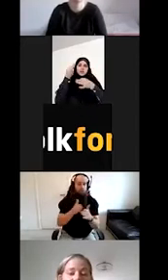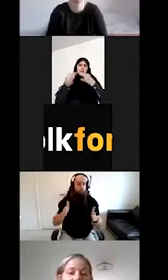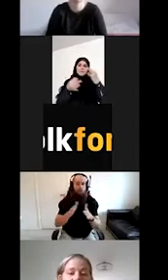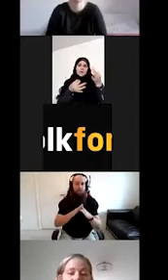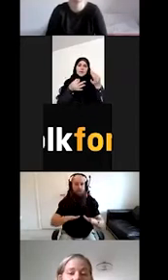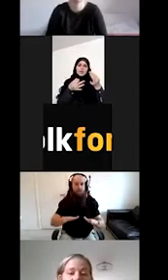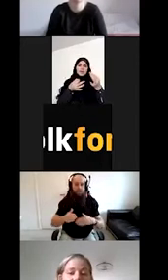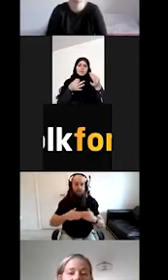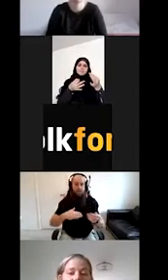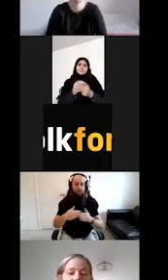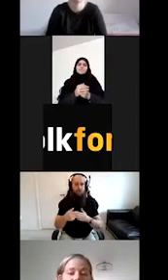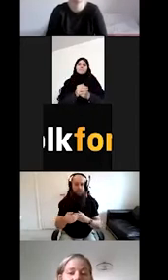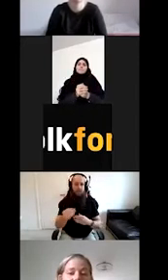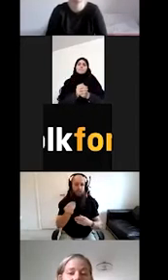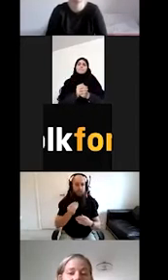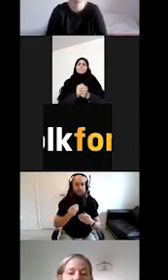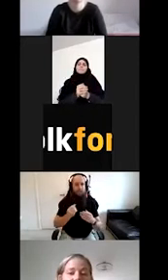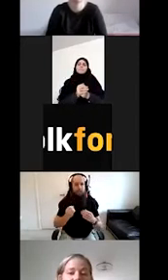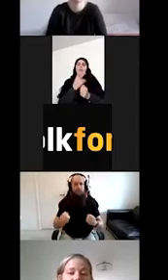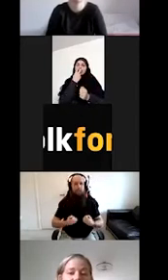initiatives in the country.